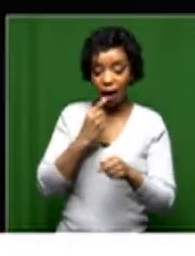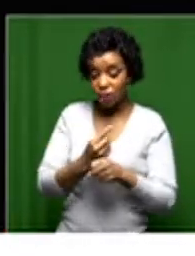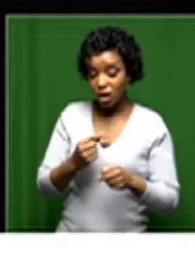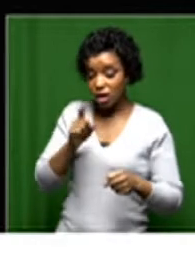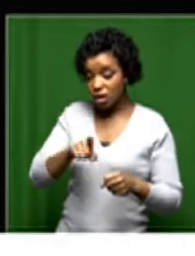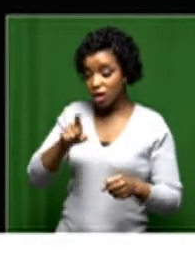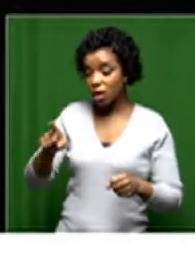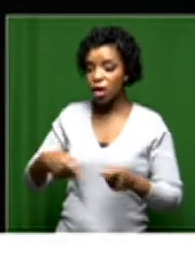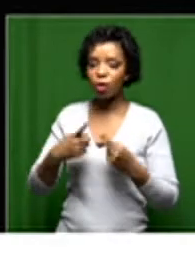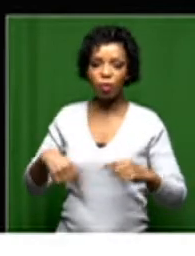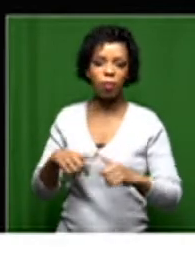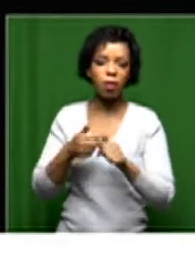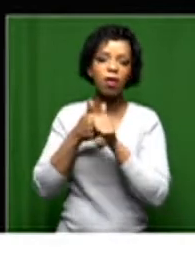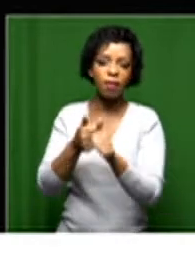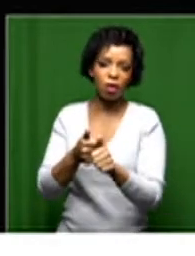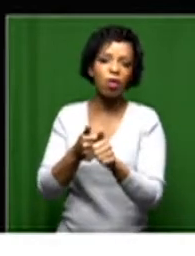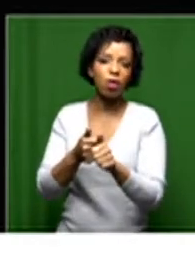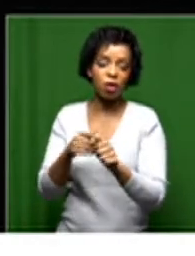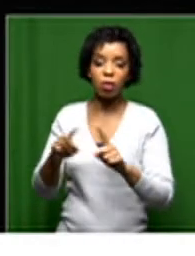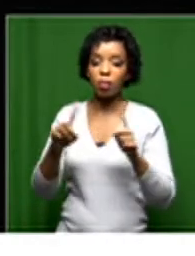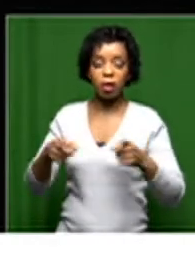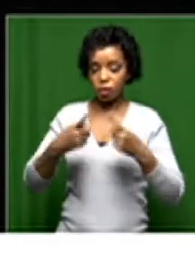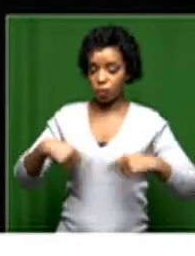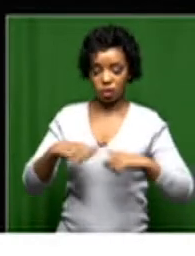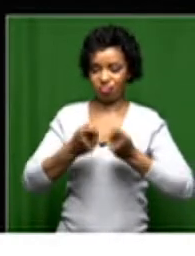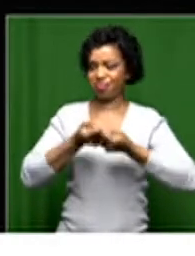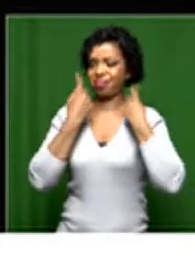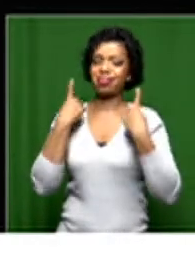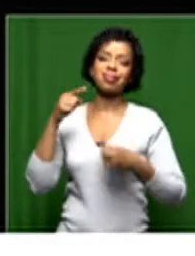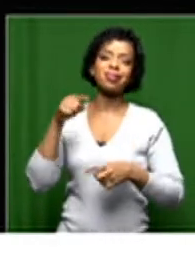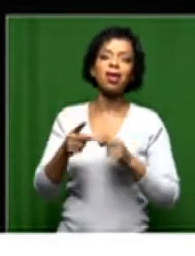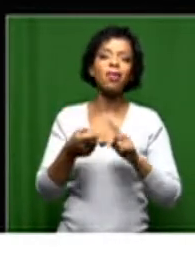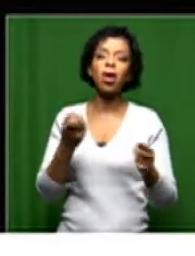keep following this, but we don't understand, where does this thing come from? You get